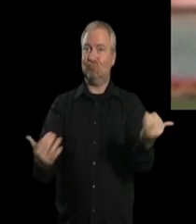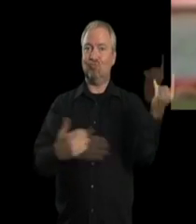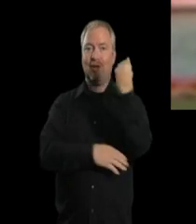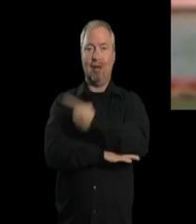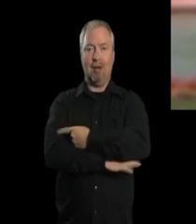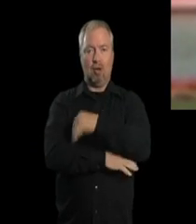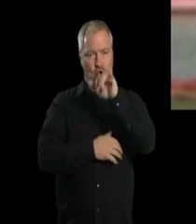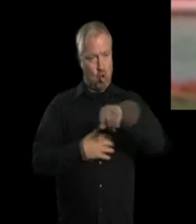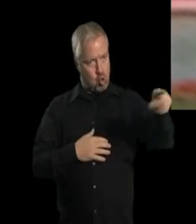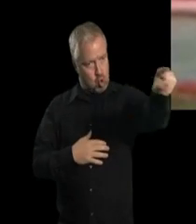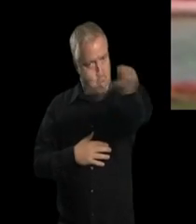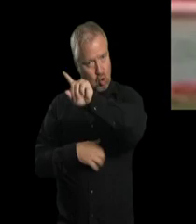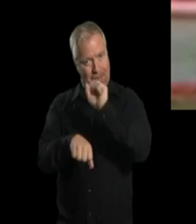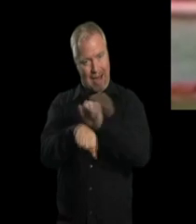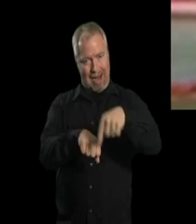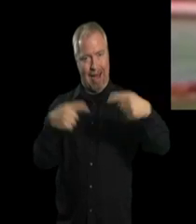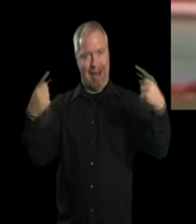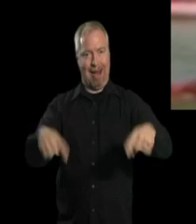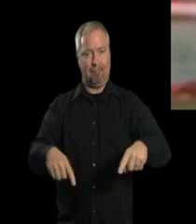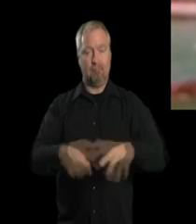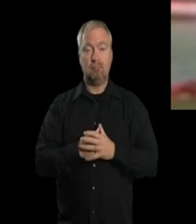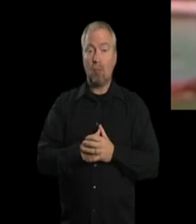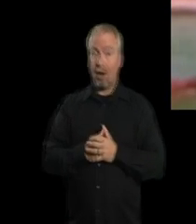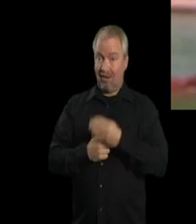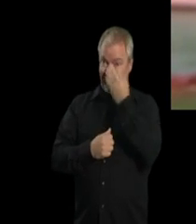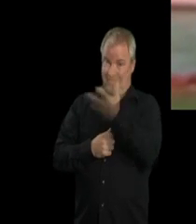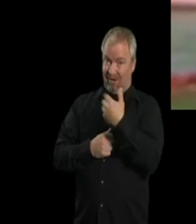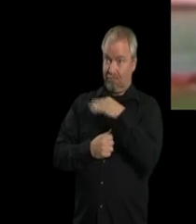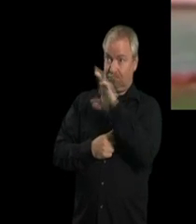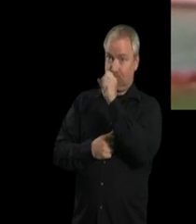this happen. All of you have made this happen.